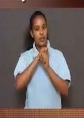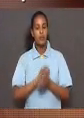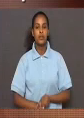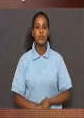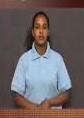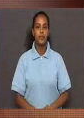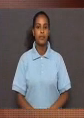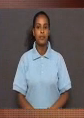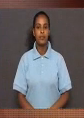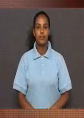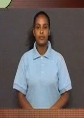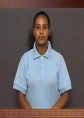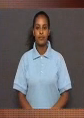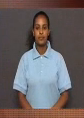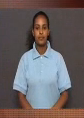Time's up.